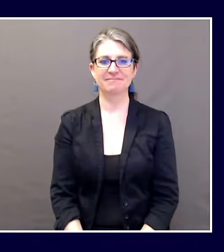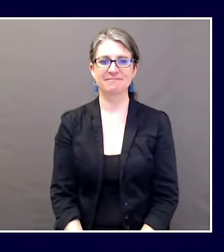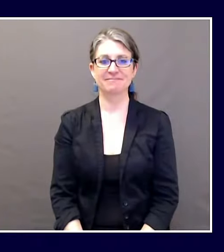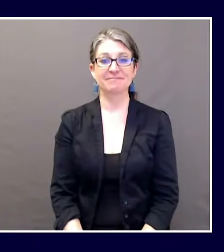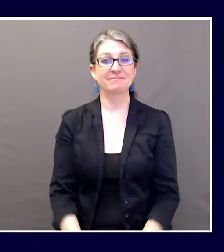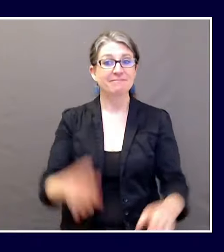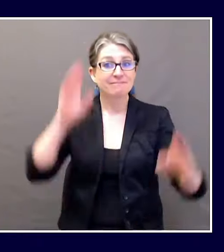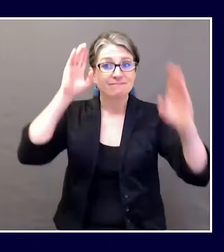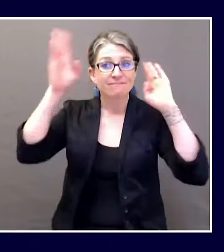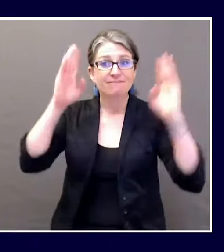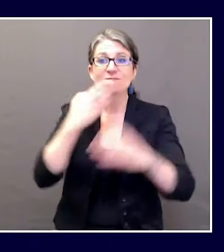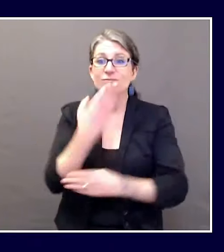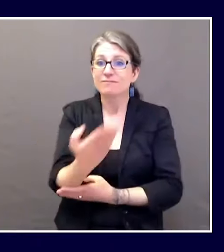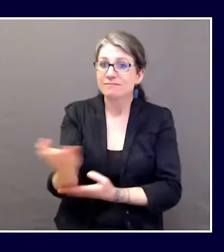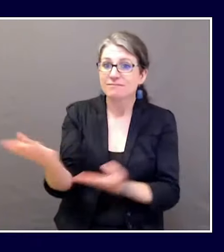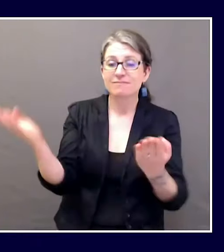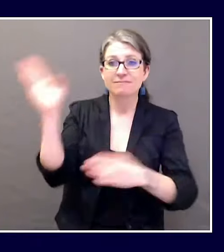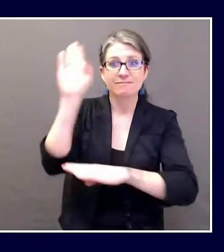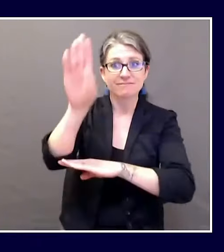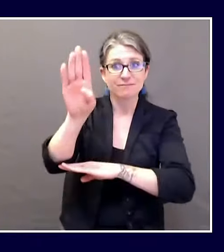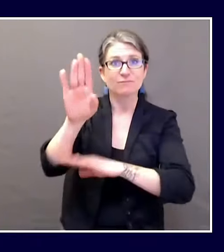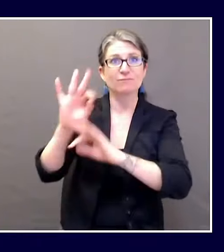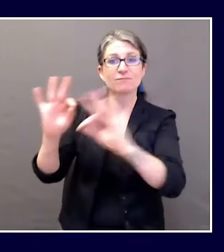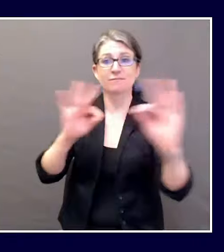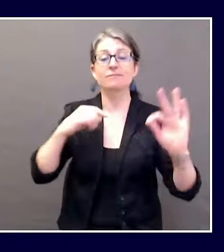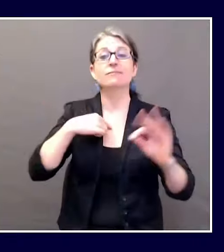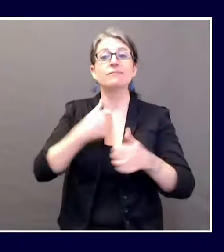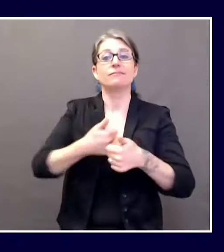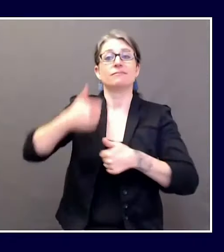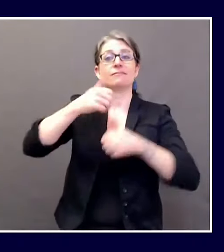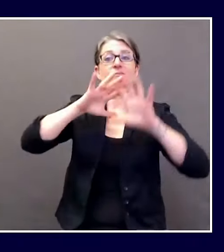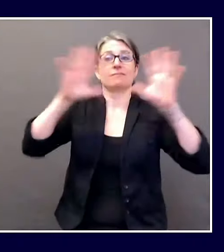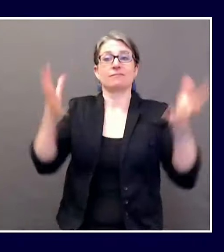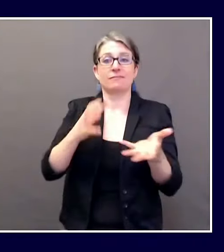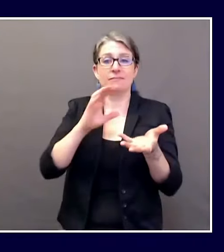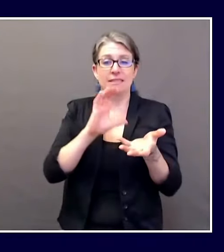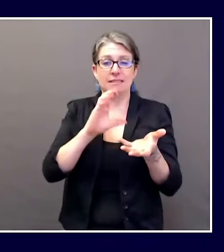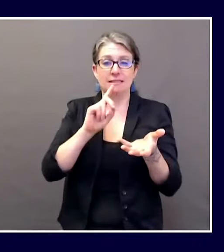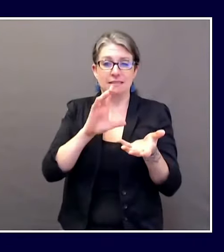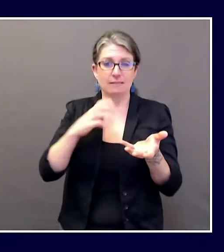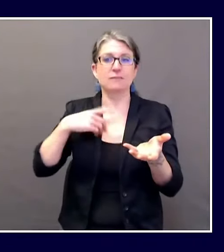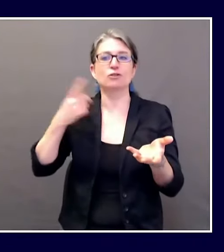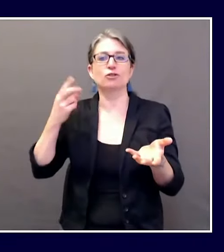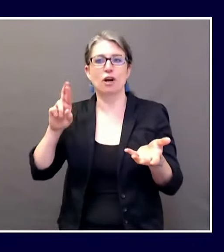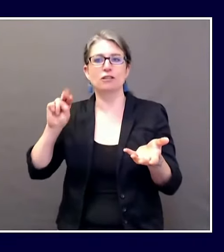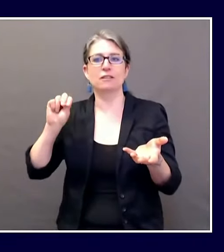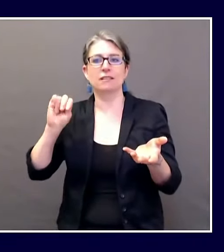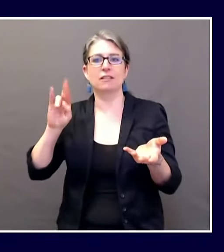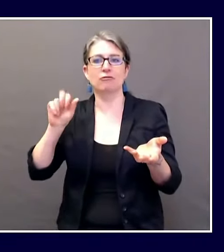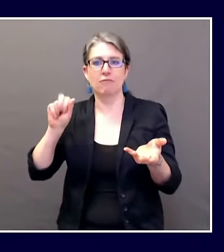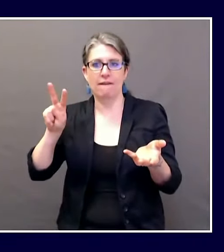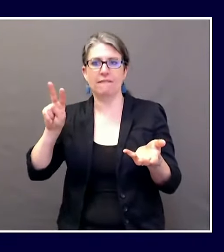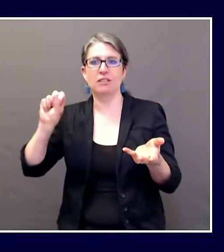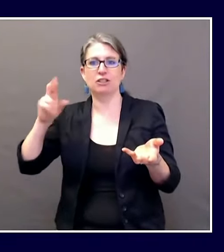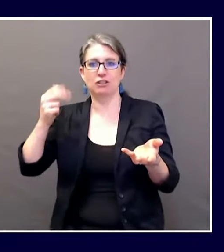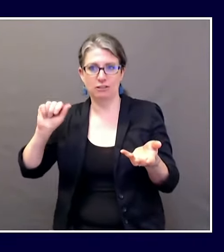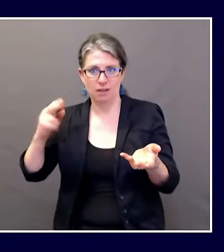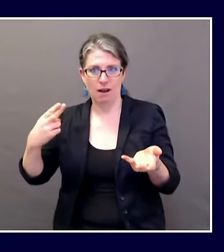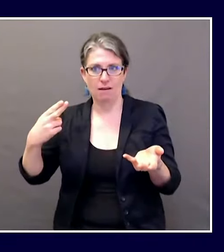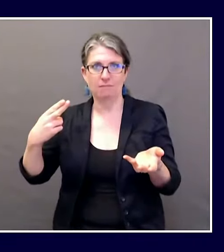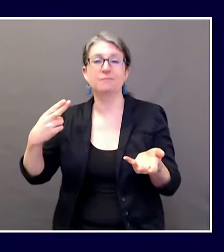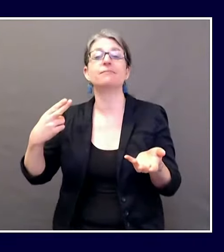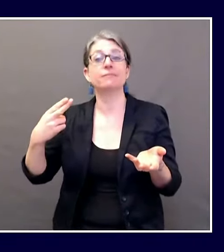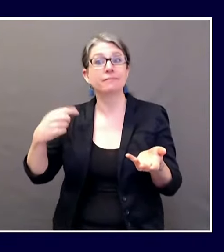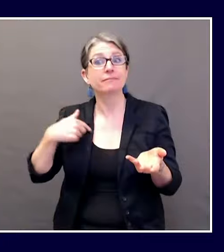Good afternoon, everyone. I'm Nirav Shah, the Director of Maine Center for Disease Control and Prevention. Delighted to be able to join